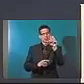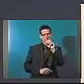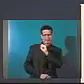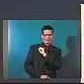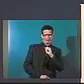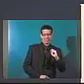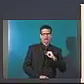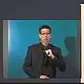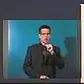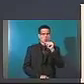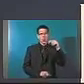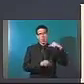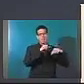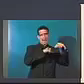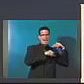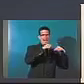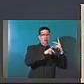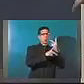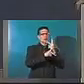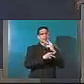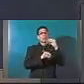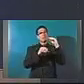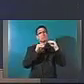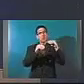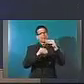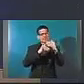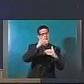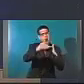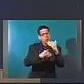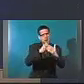won't go back. We'll continue to move forward.